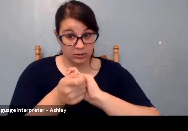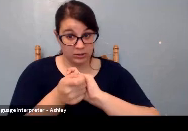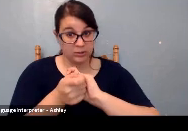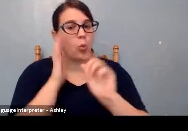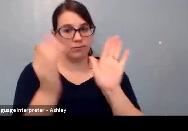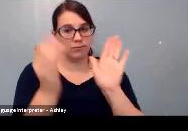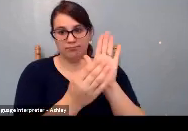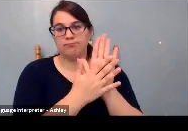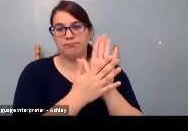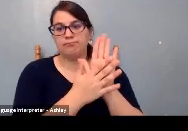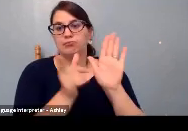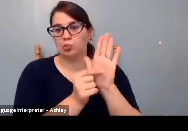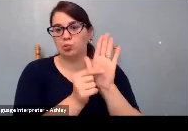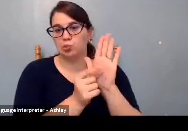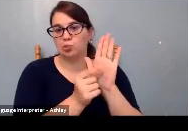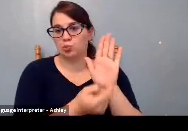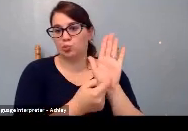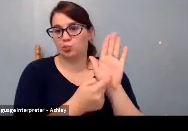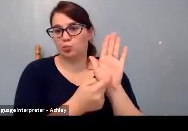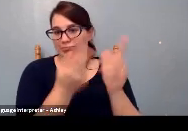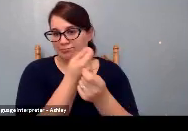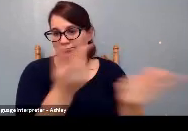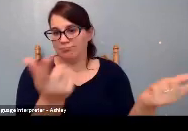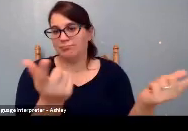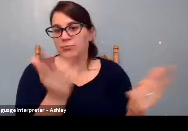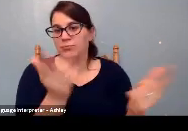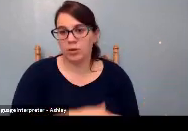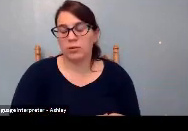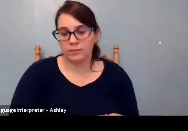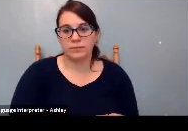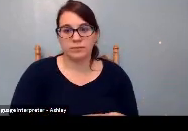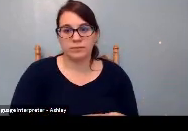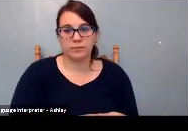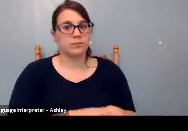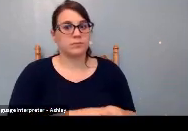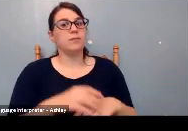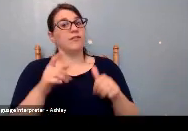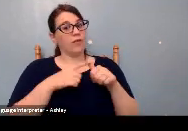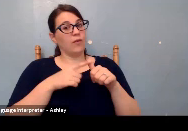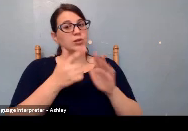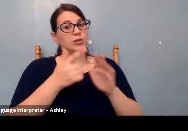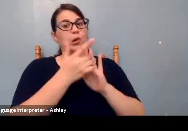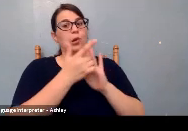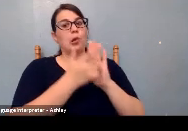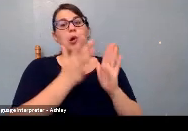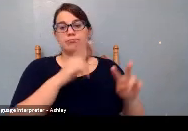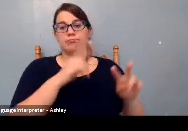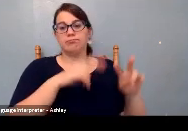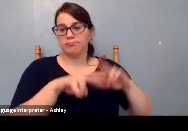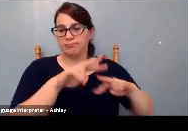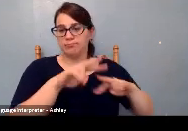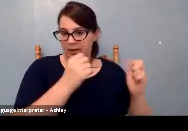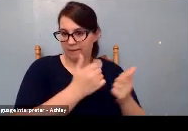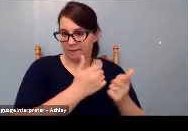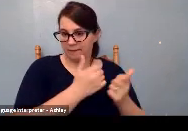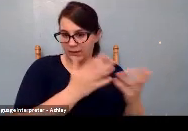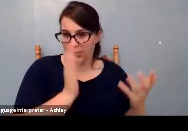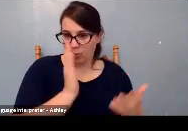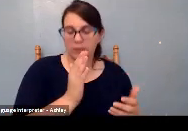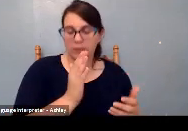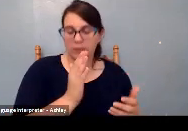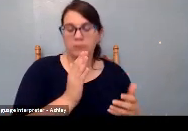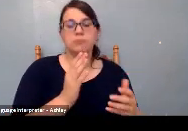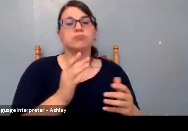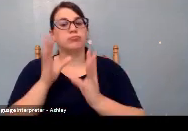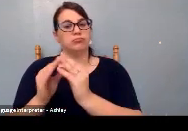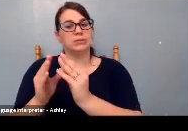in our newsletter as soon as the attorneys have had a chance to review, and we have some upcoming meetings scheduled with